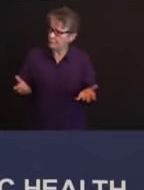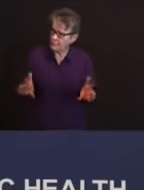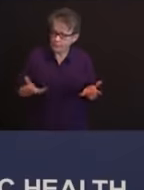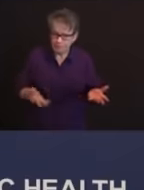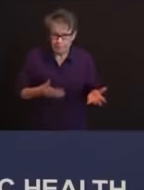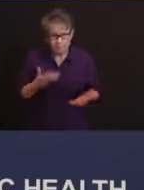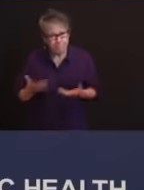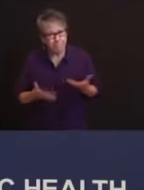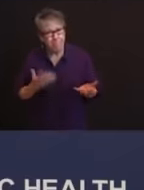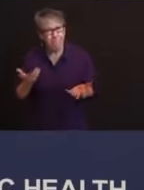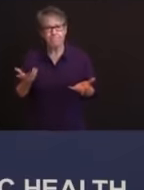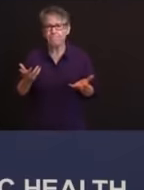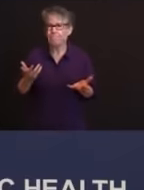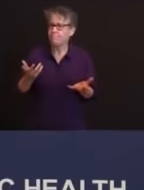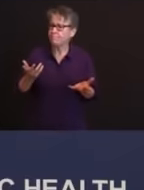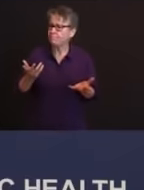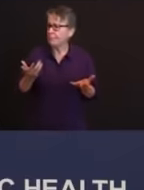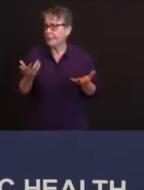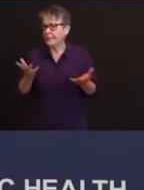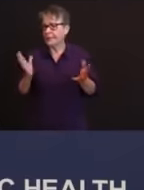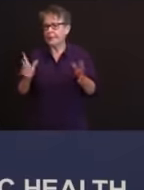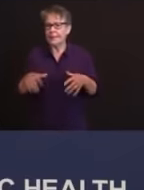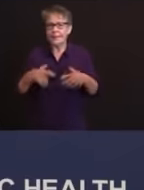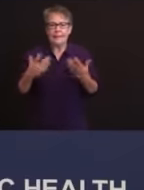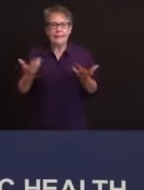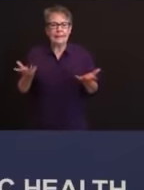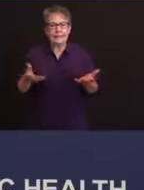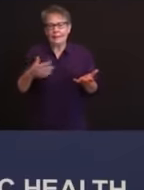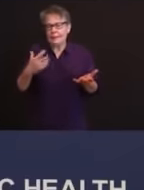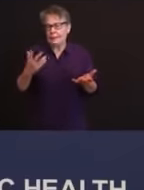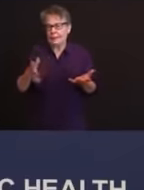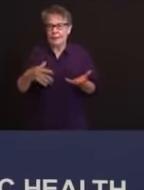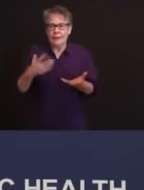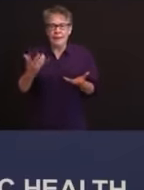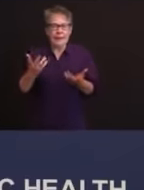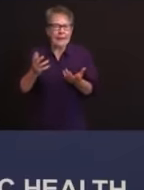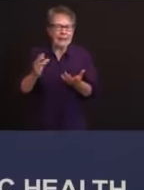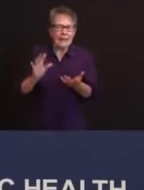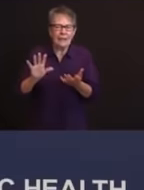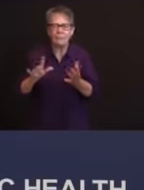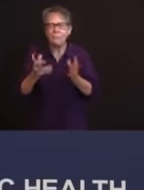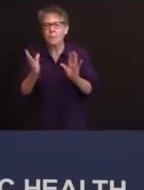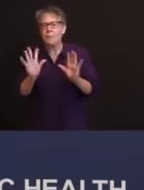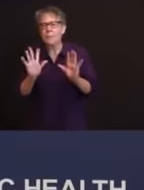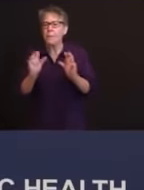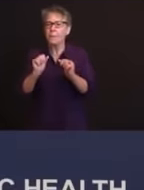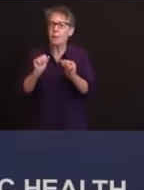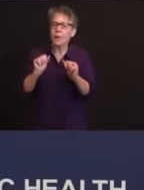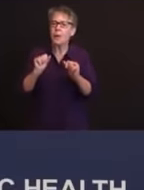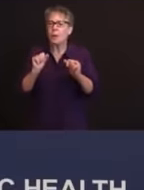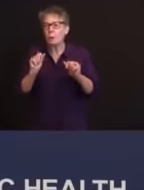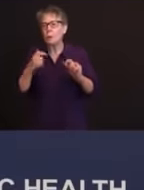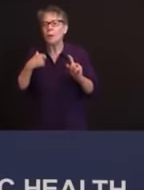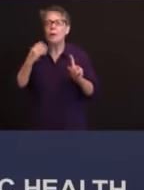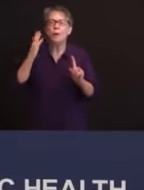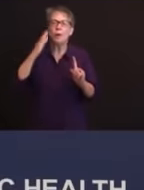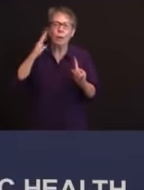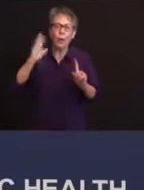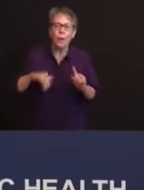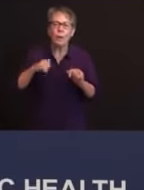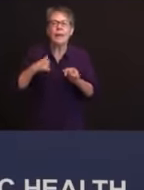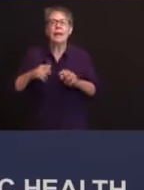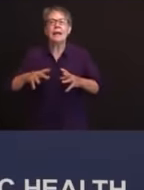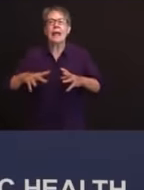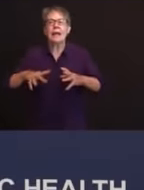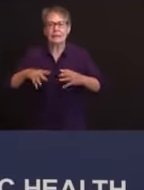than yours, as it were. But it's gone beyond that. So that's the level of risk that we knew we were okay with. It is